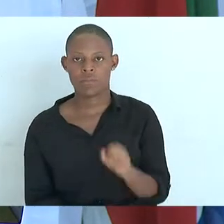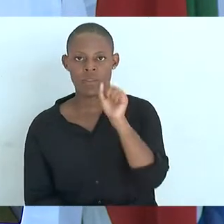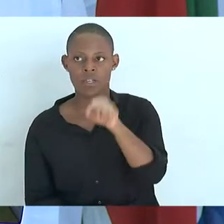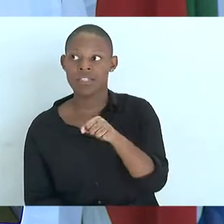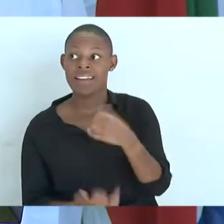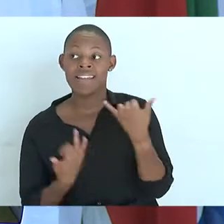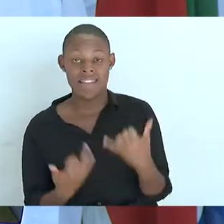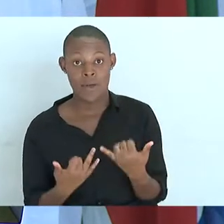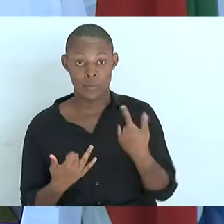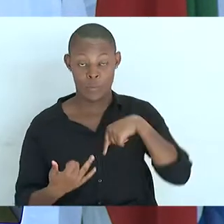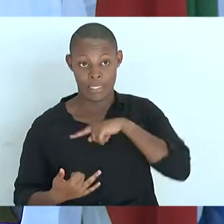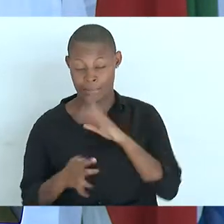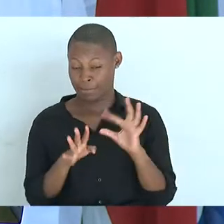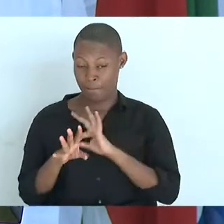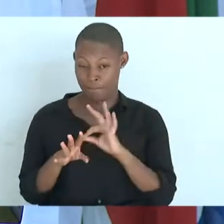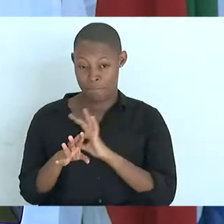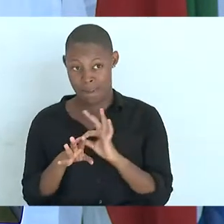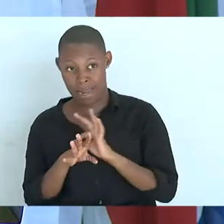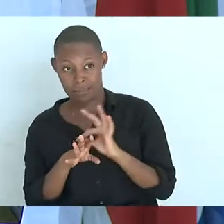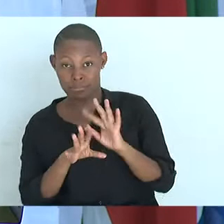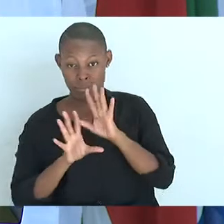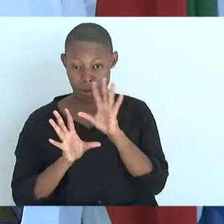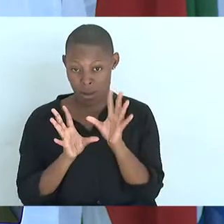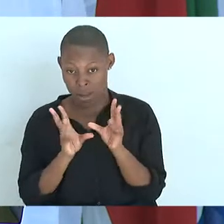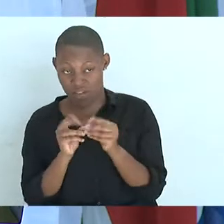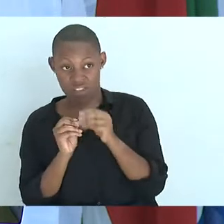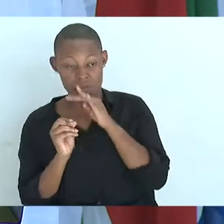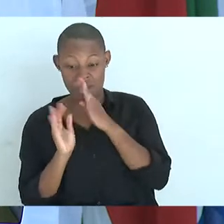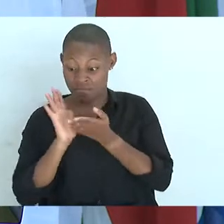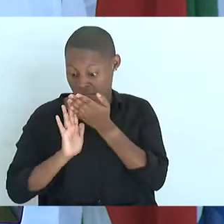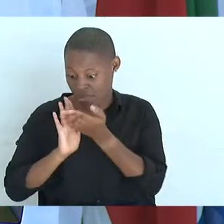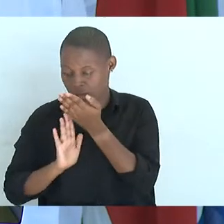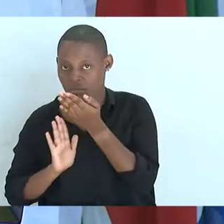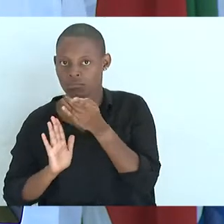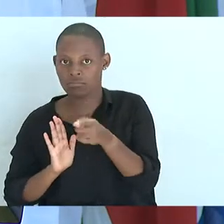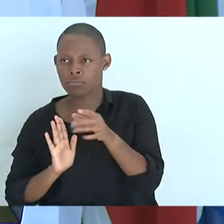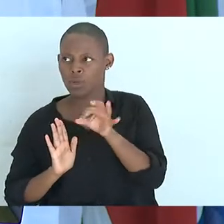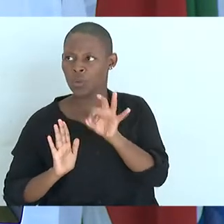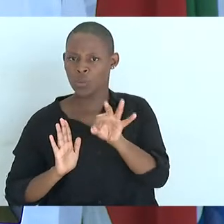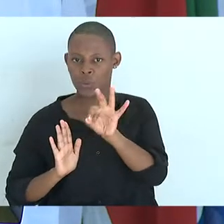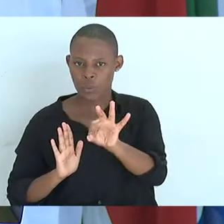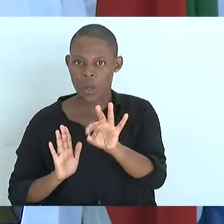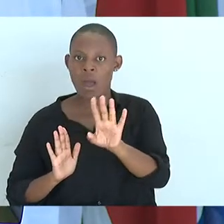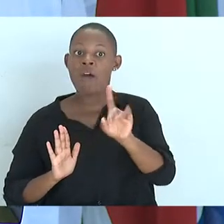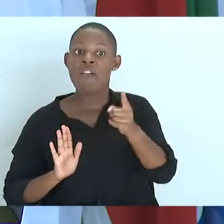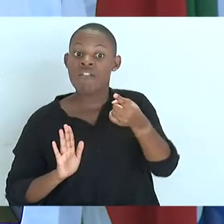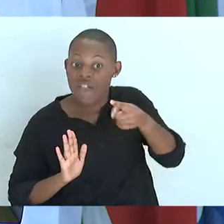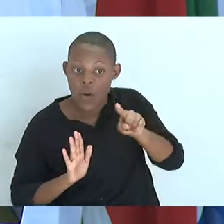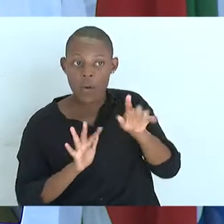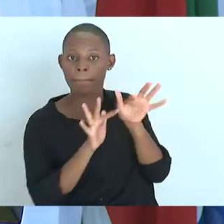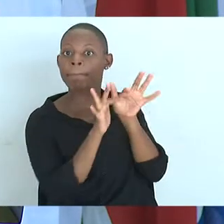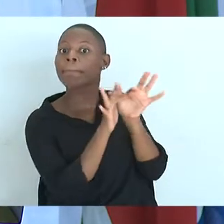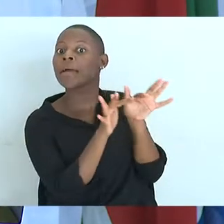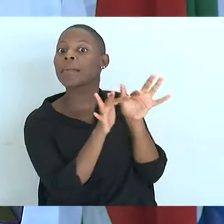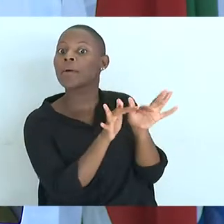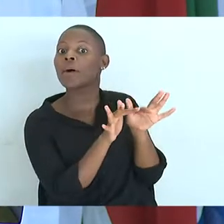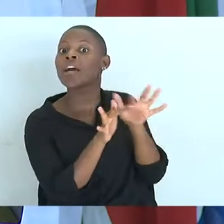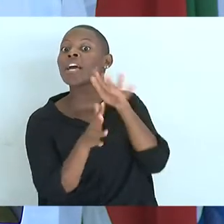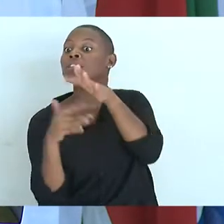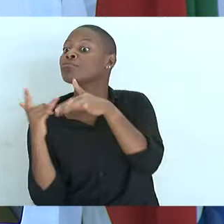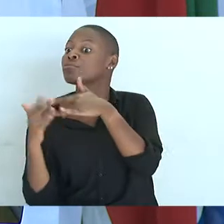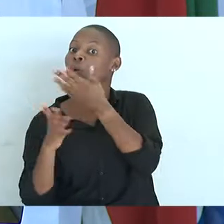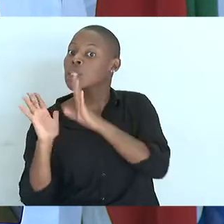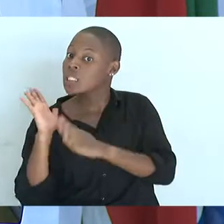prepare the developmental side of abantu, see social